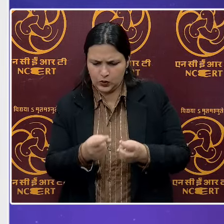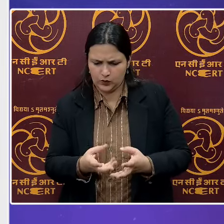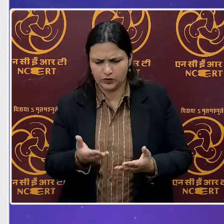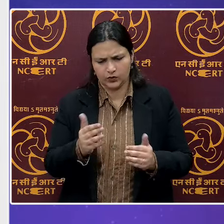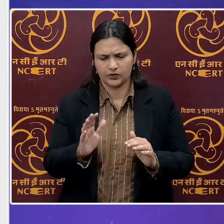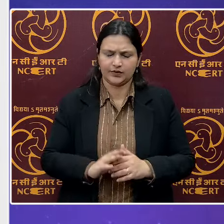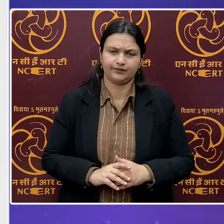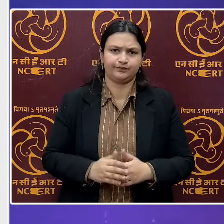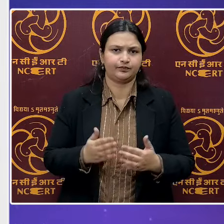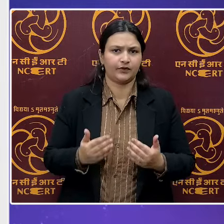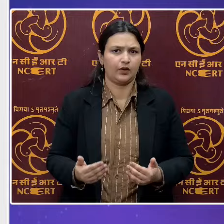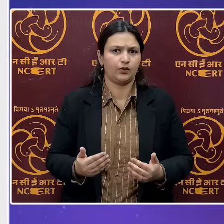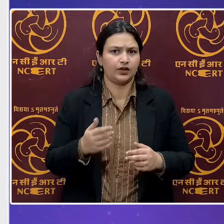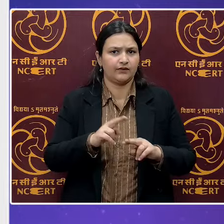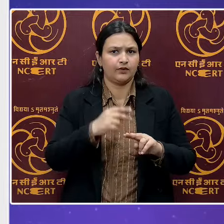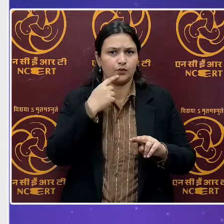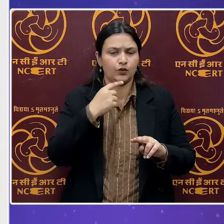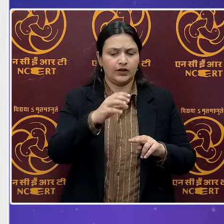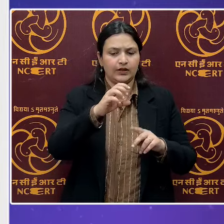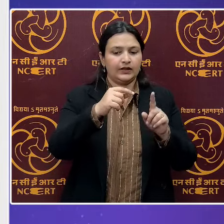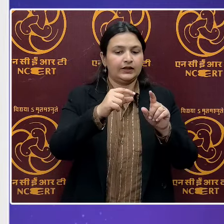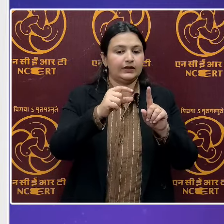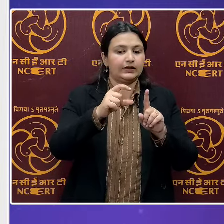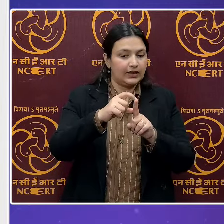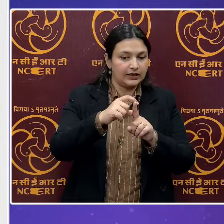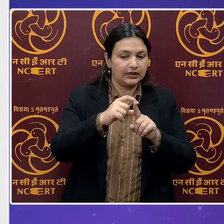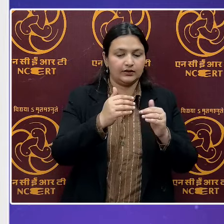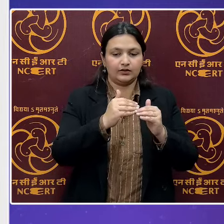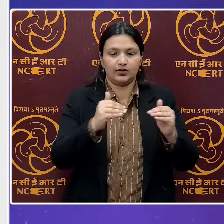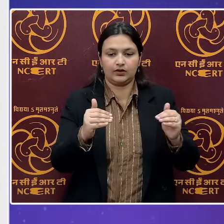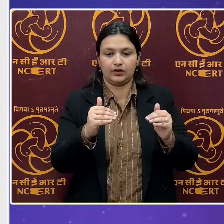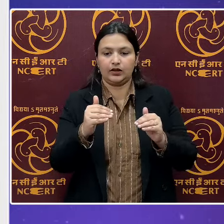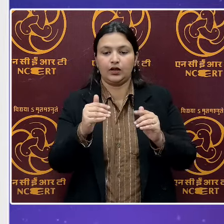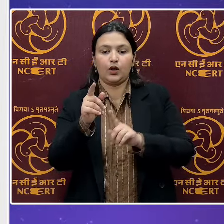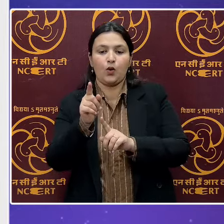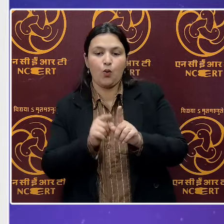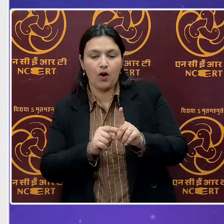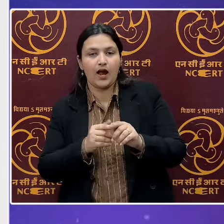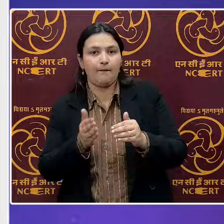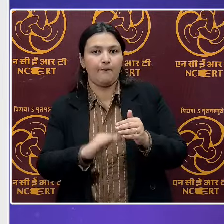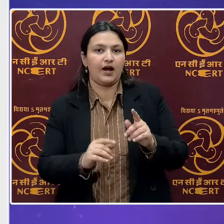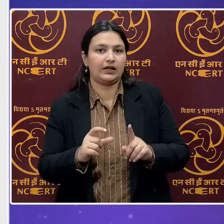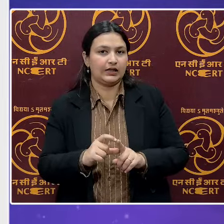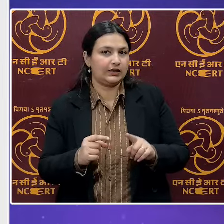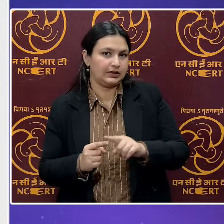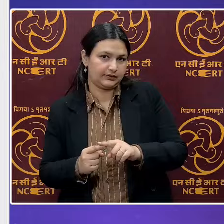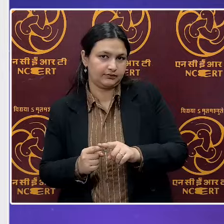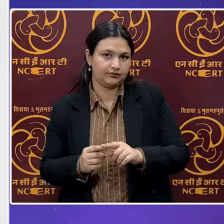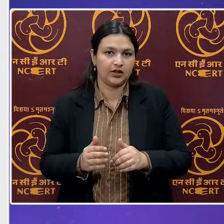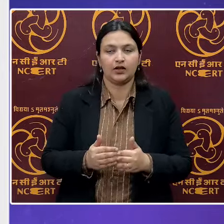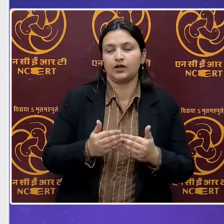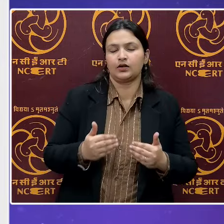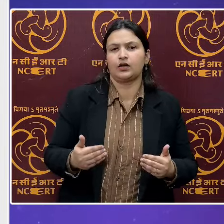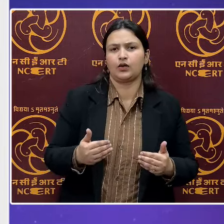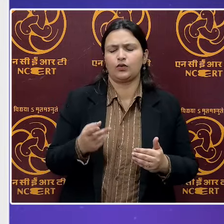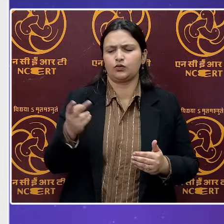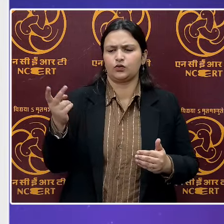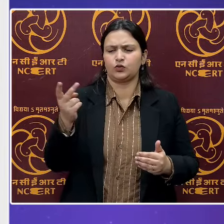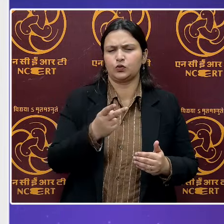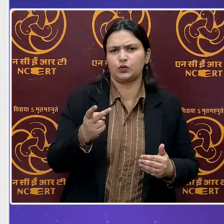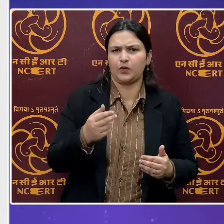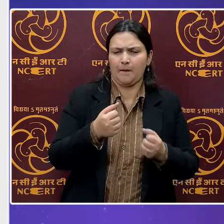to dy by dt. So dy by dt means you are differentiating y with respect to time. Now differentiation you have done many